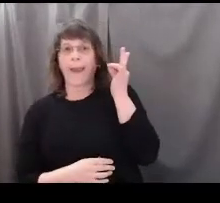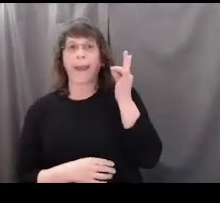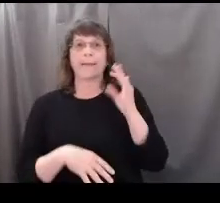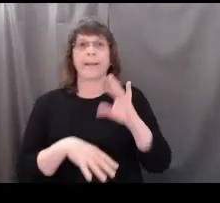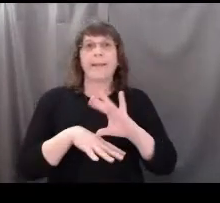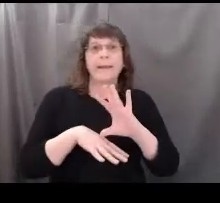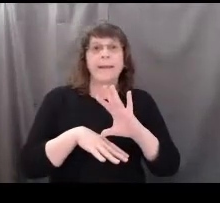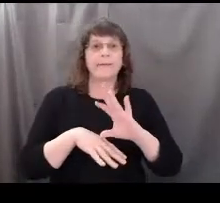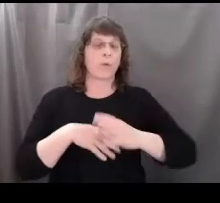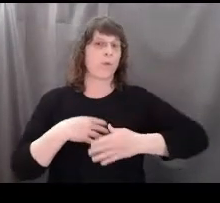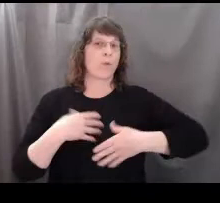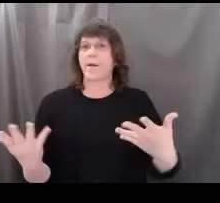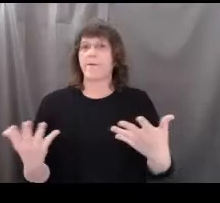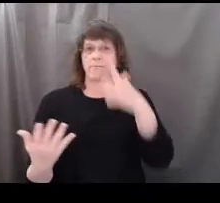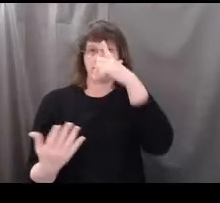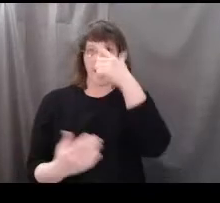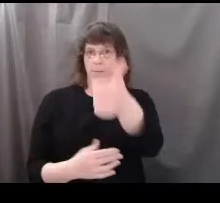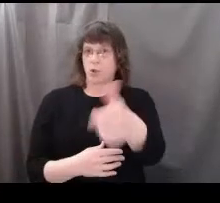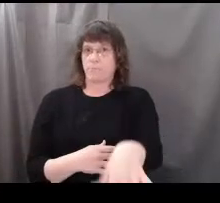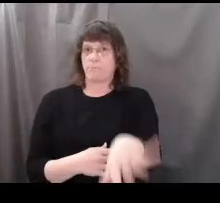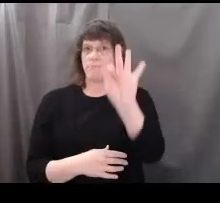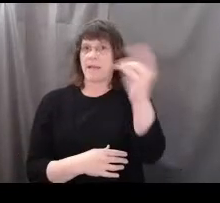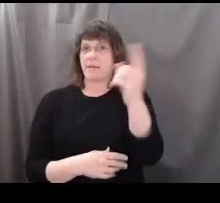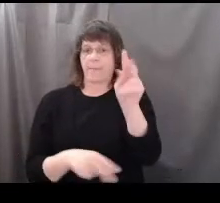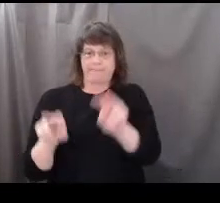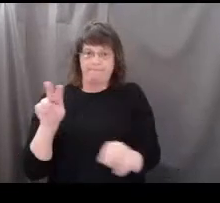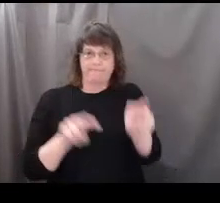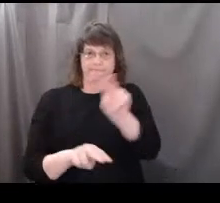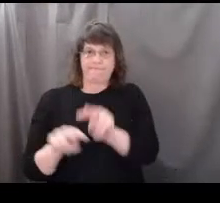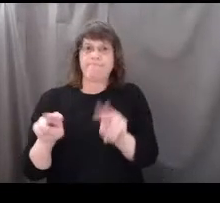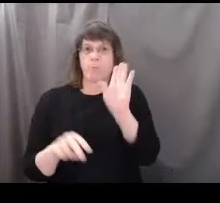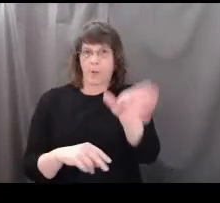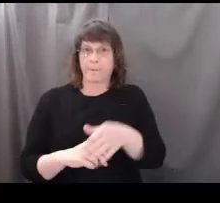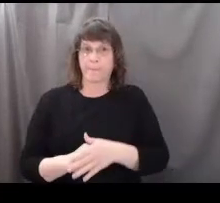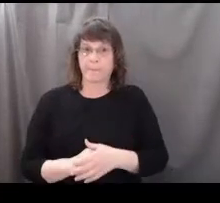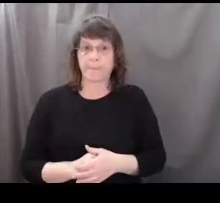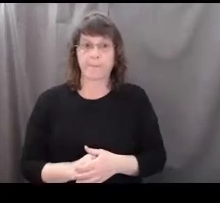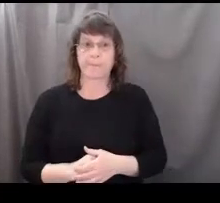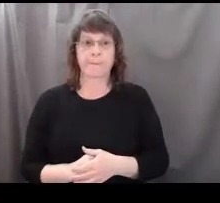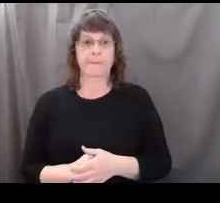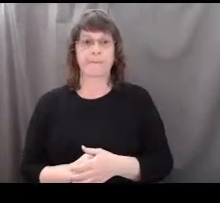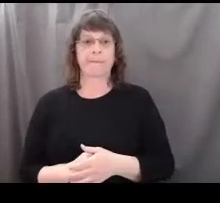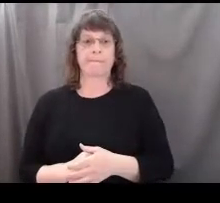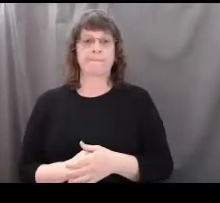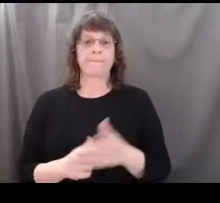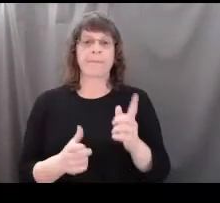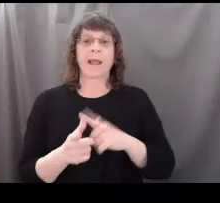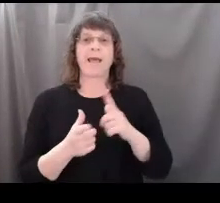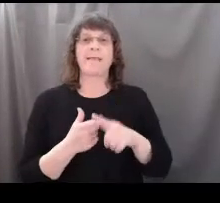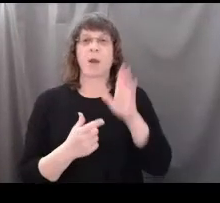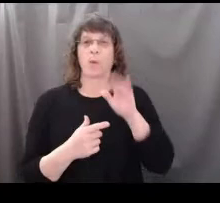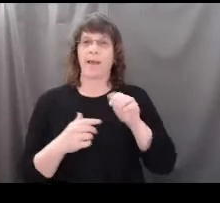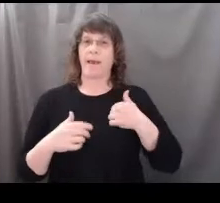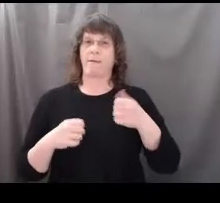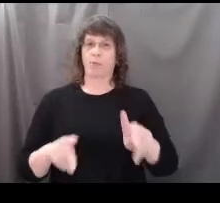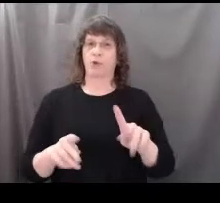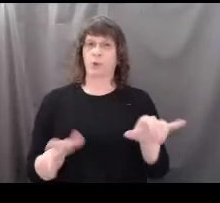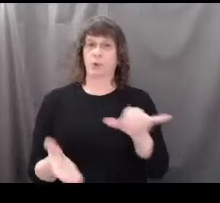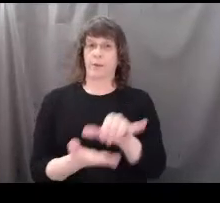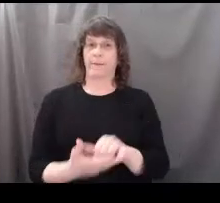leaf, whatever you want it to be, you can choose. And then you'll have a chance to do